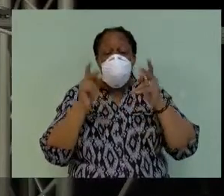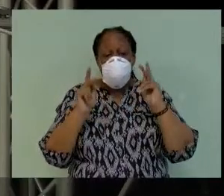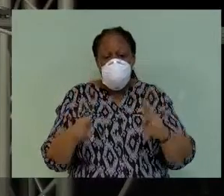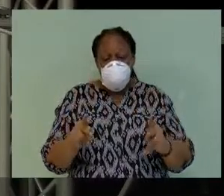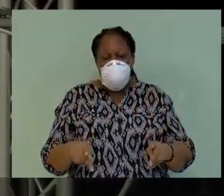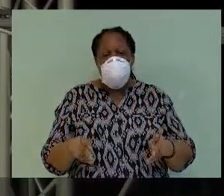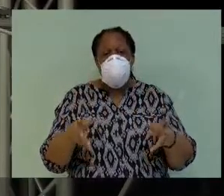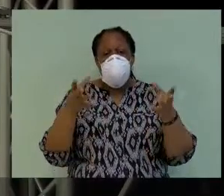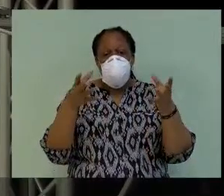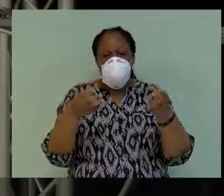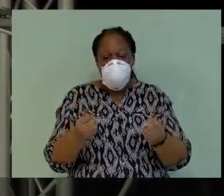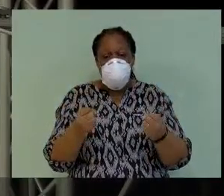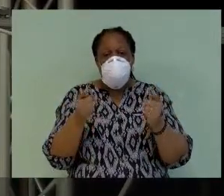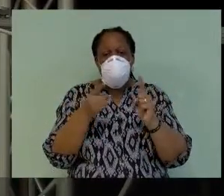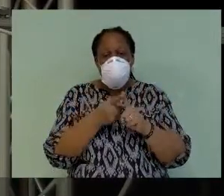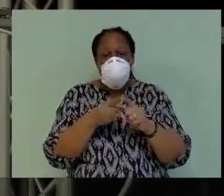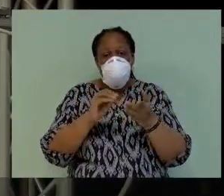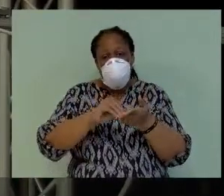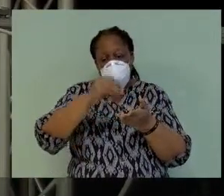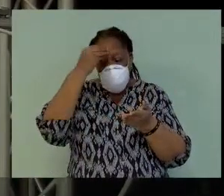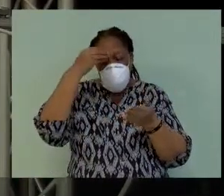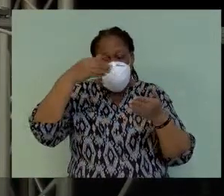FRANCIL.MORRIS at